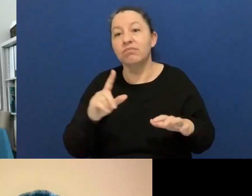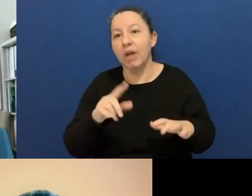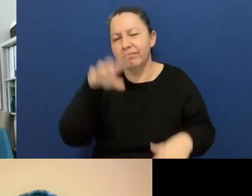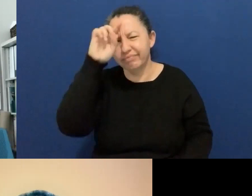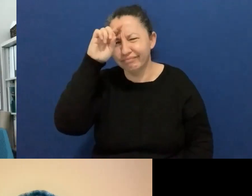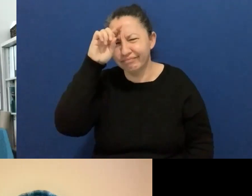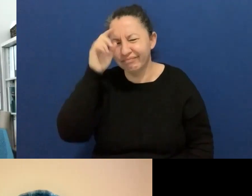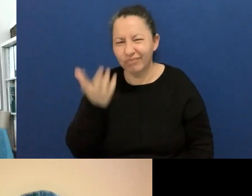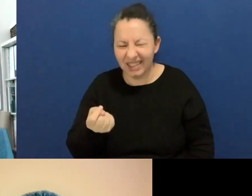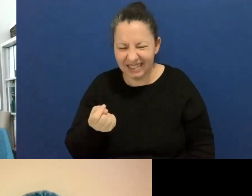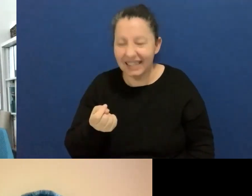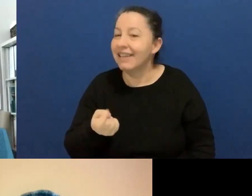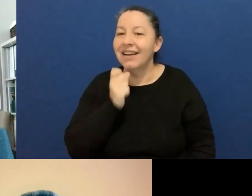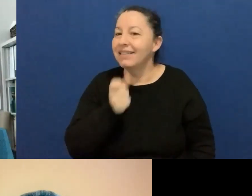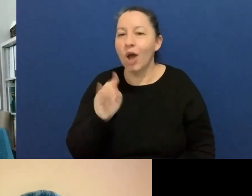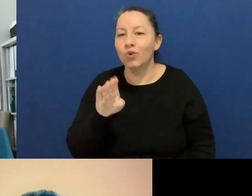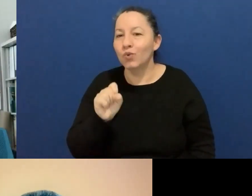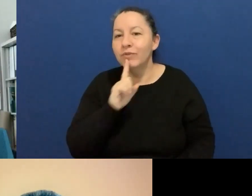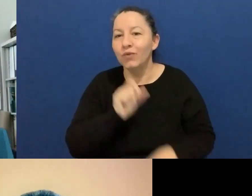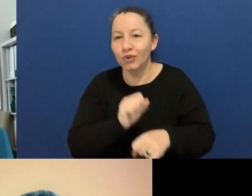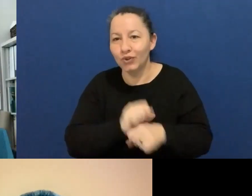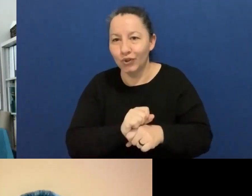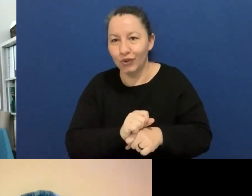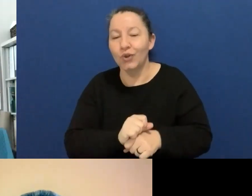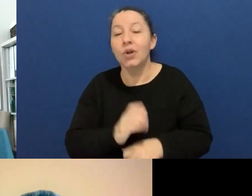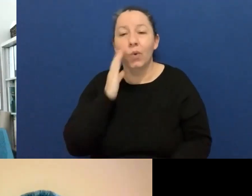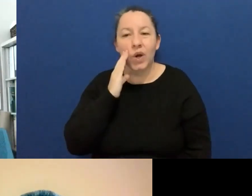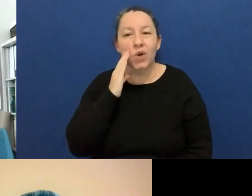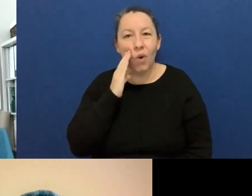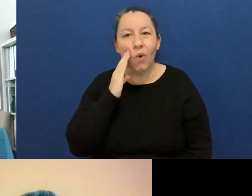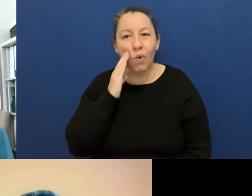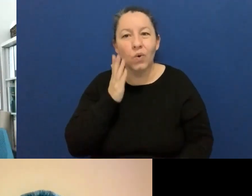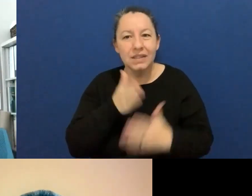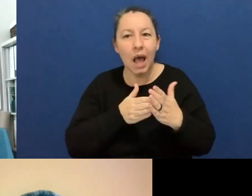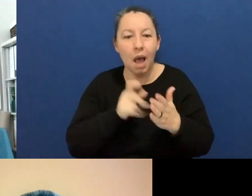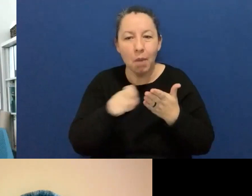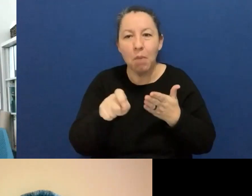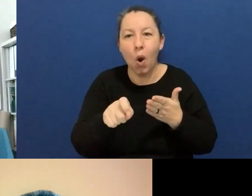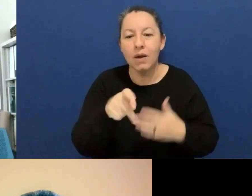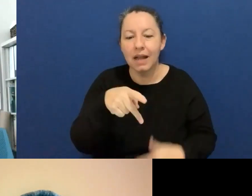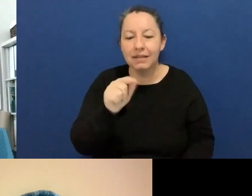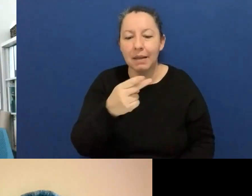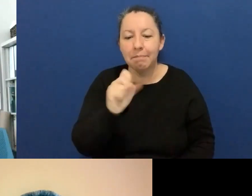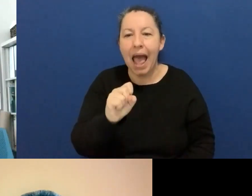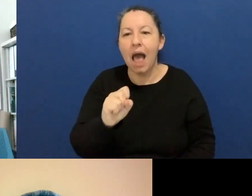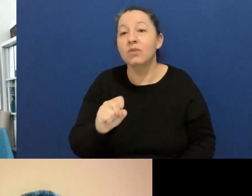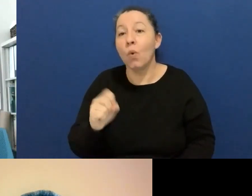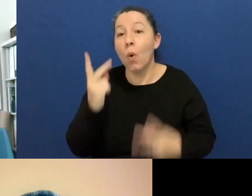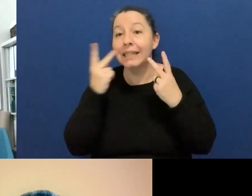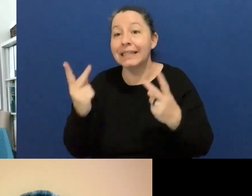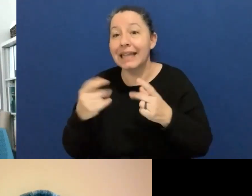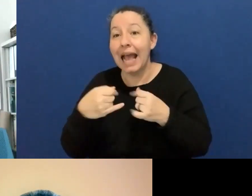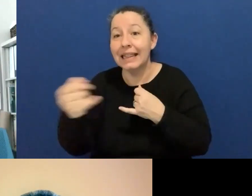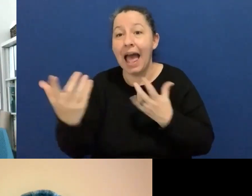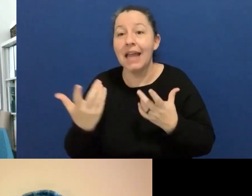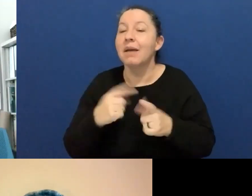tombs. We know that only a couple are marked paths and sight lines. And so it's like, well, what about the other 90%? I